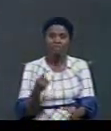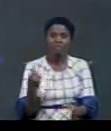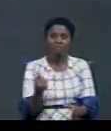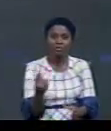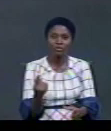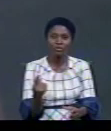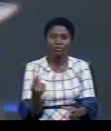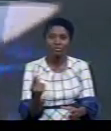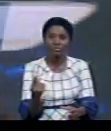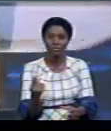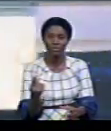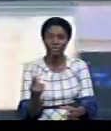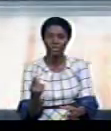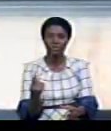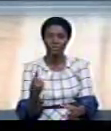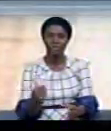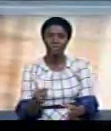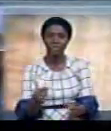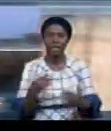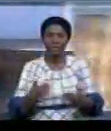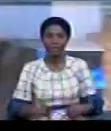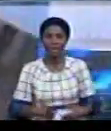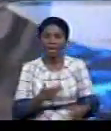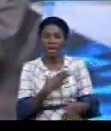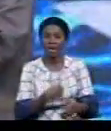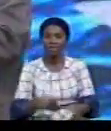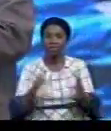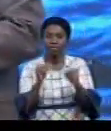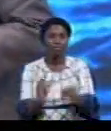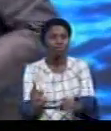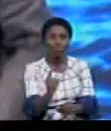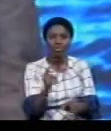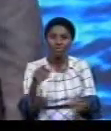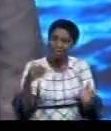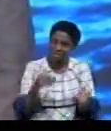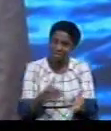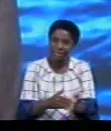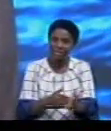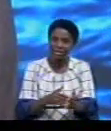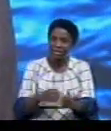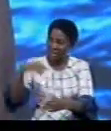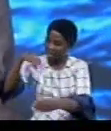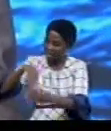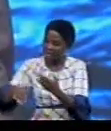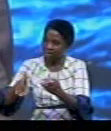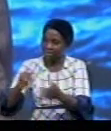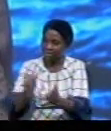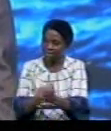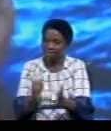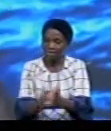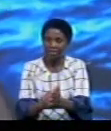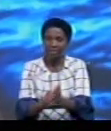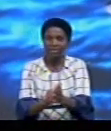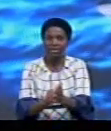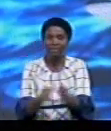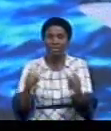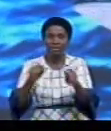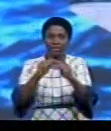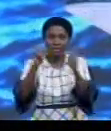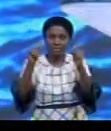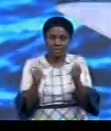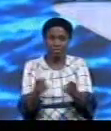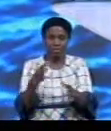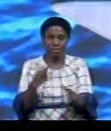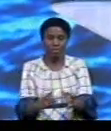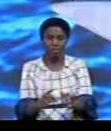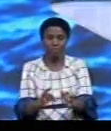and so nobody again went to that temple of Dagon anymore. the